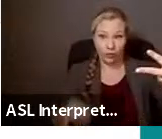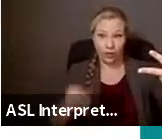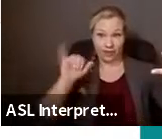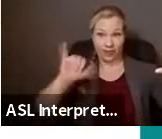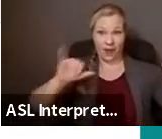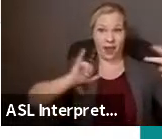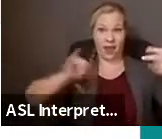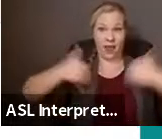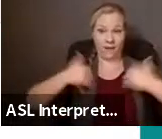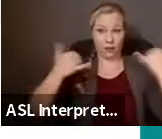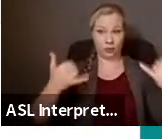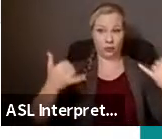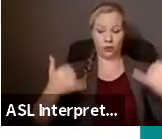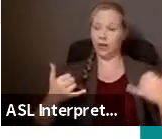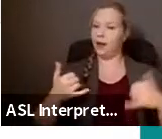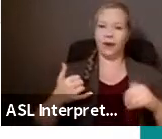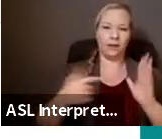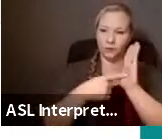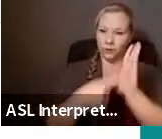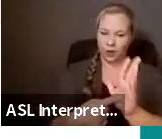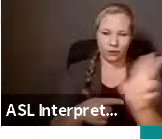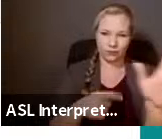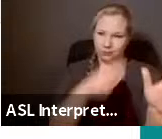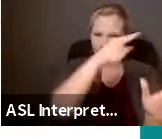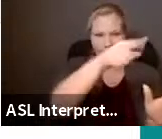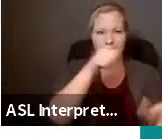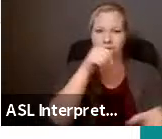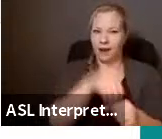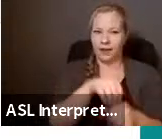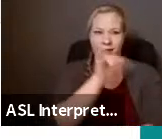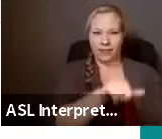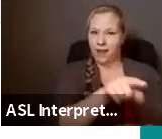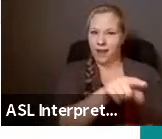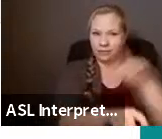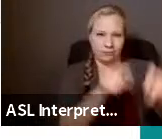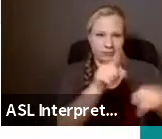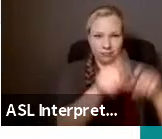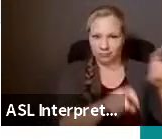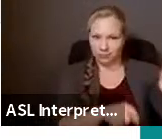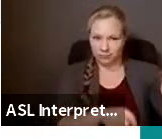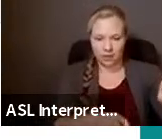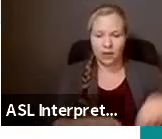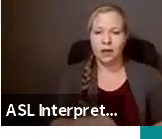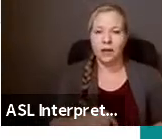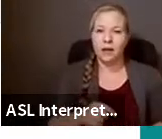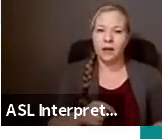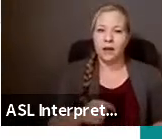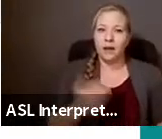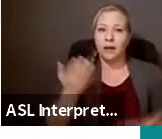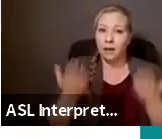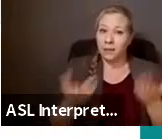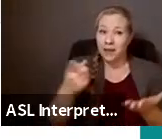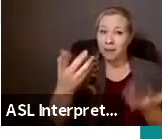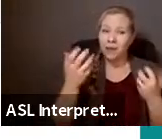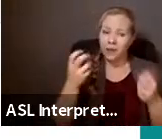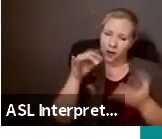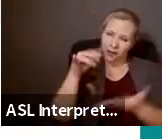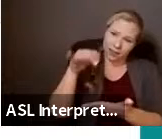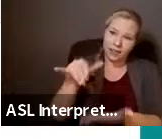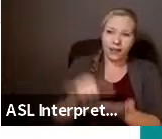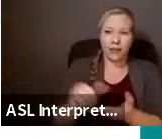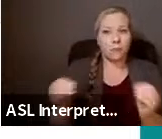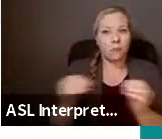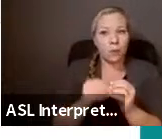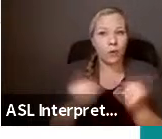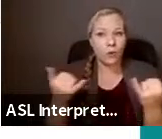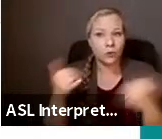So I know a lot of this was given to you this evening, and you may want to take a look at it and have more comments. So Kayla's